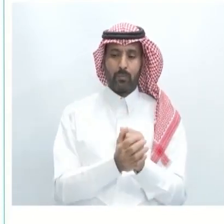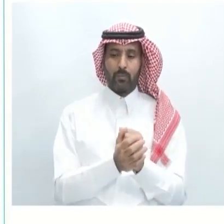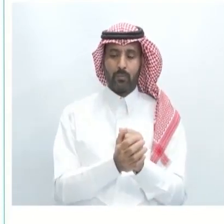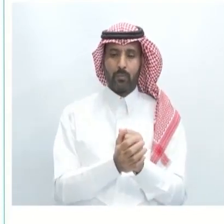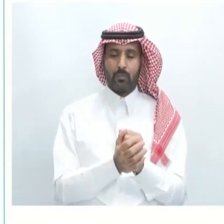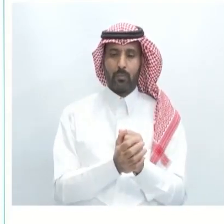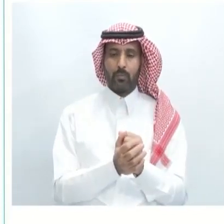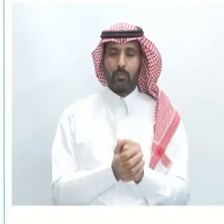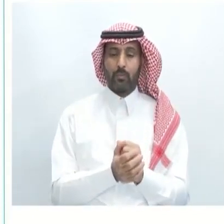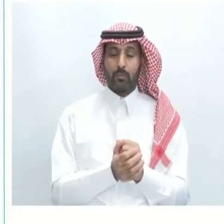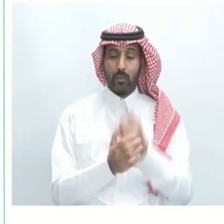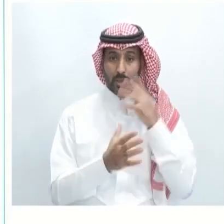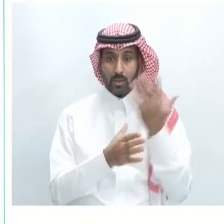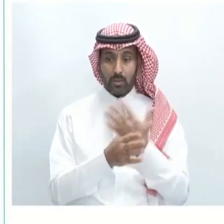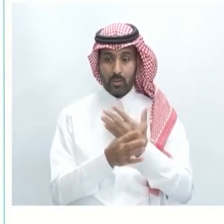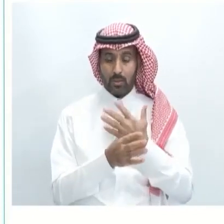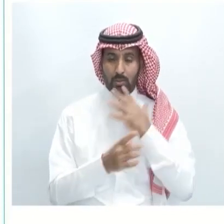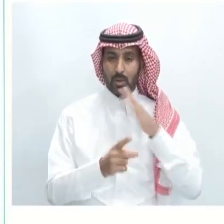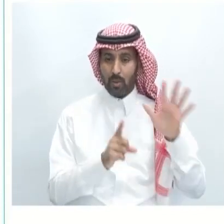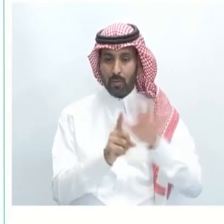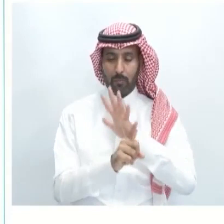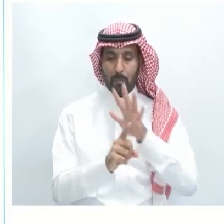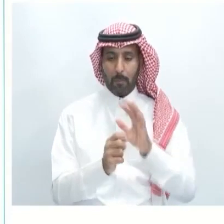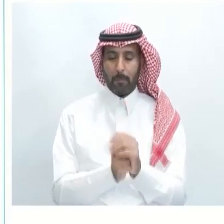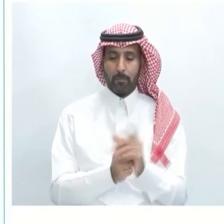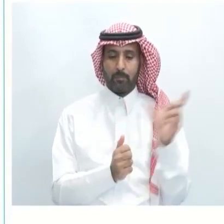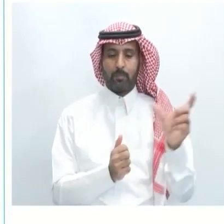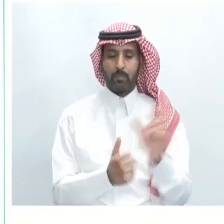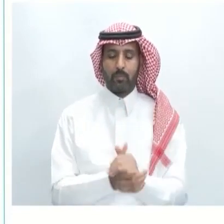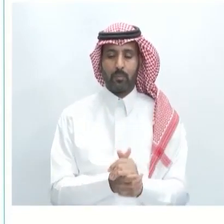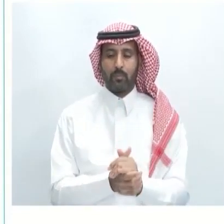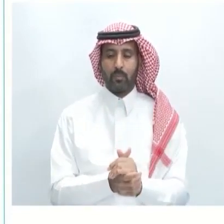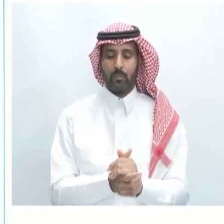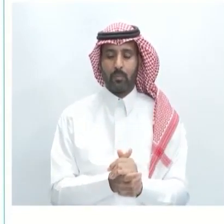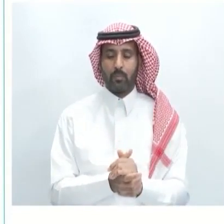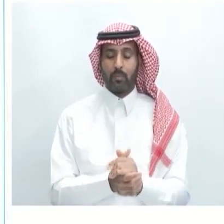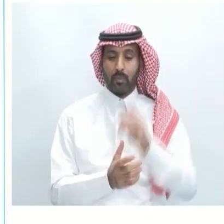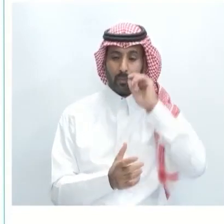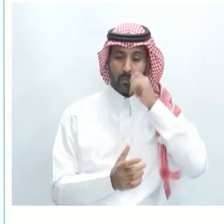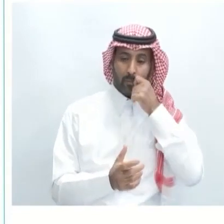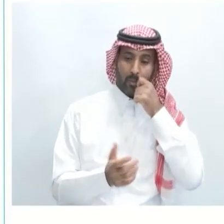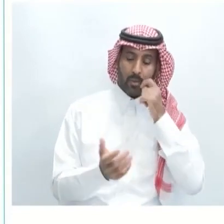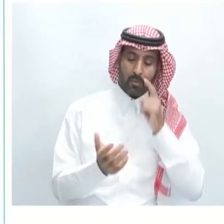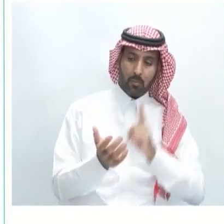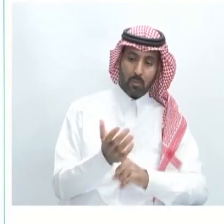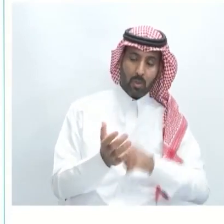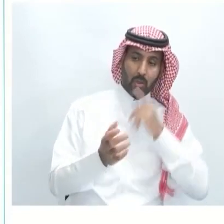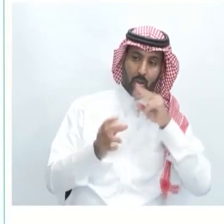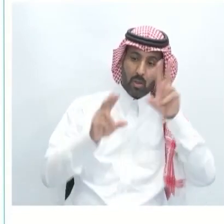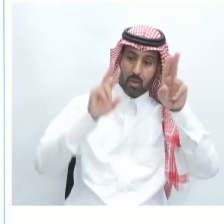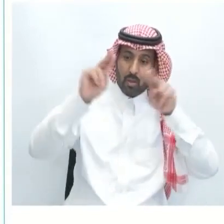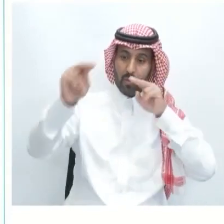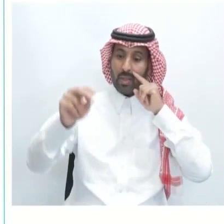the storm. So cause and effect, we use the word because. The man believed the story about the